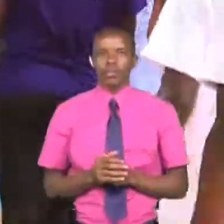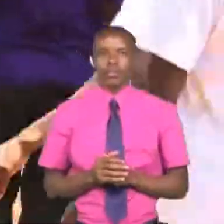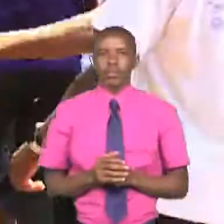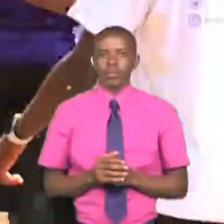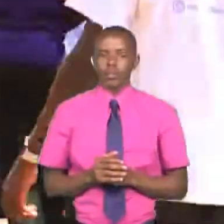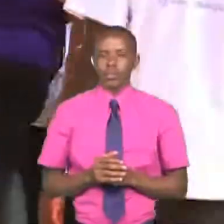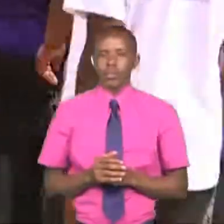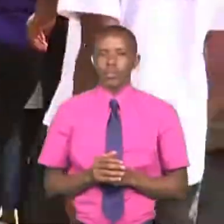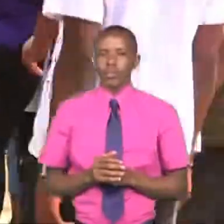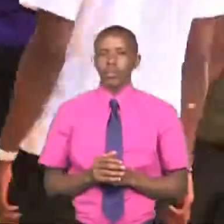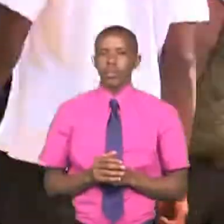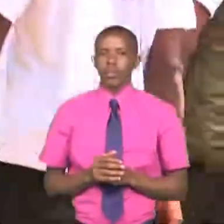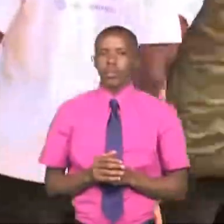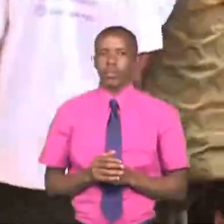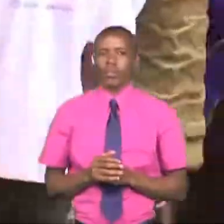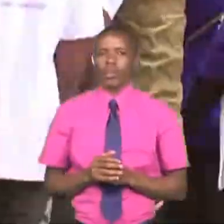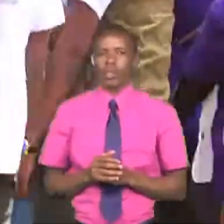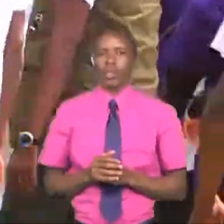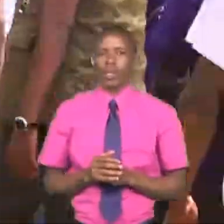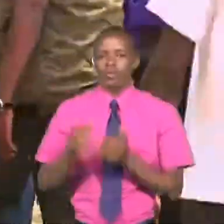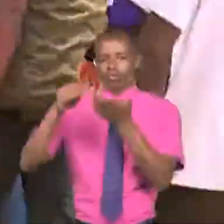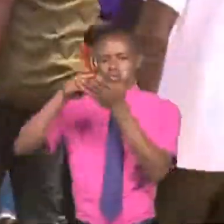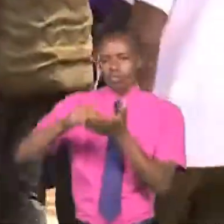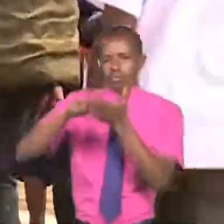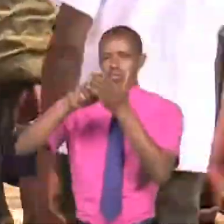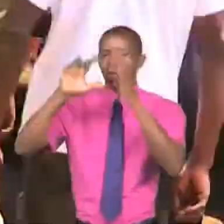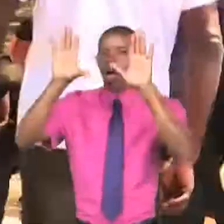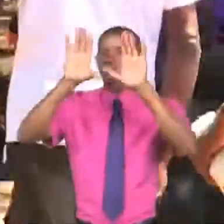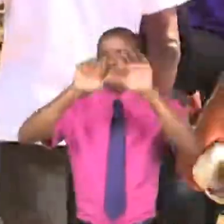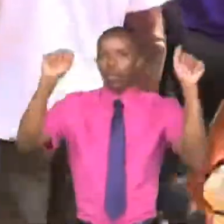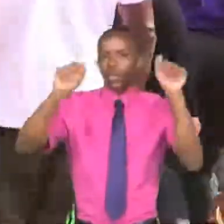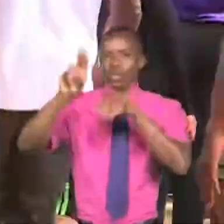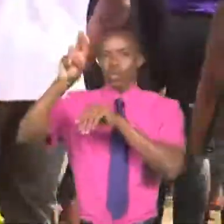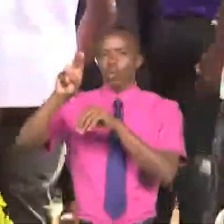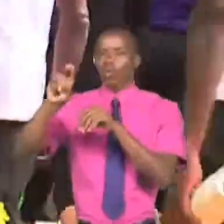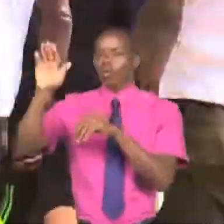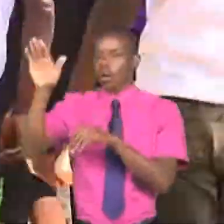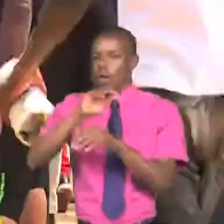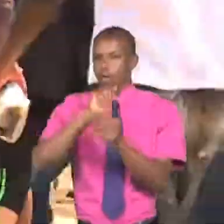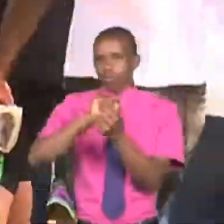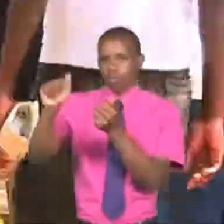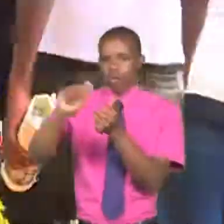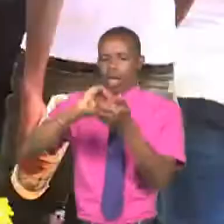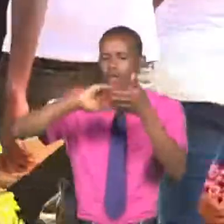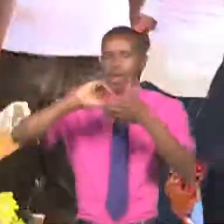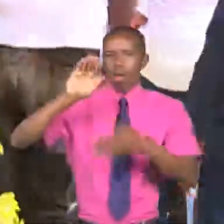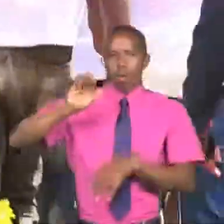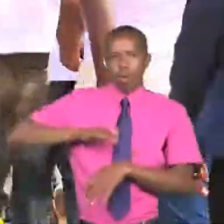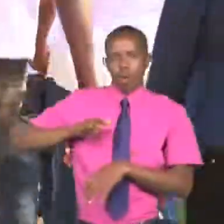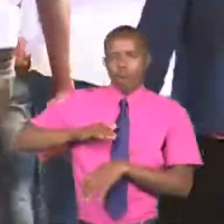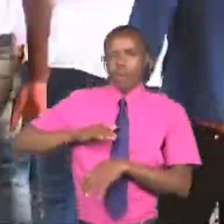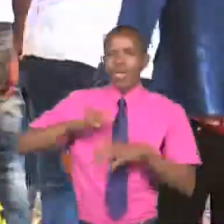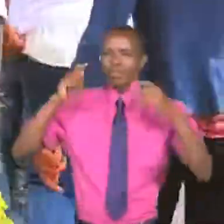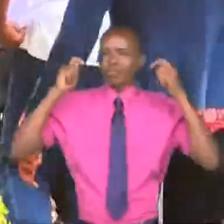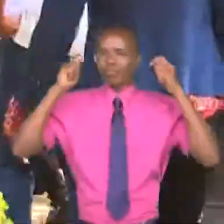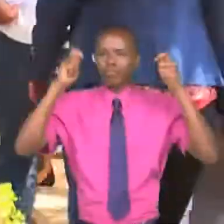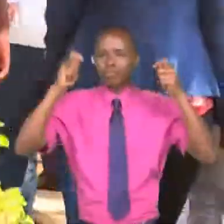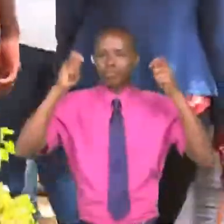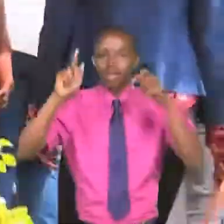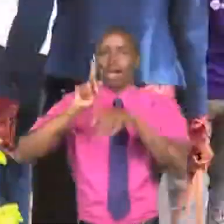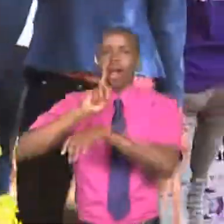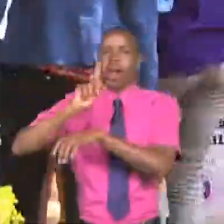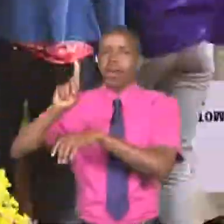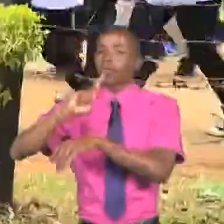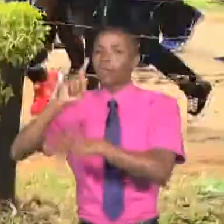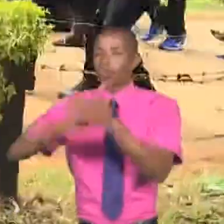And as pressure continues to mount on the President to disband Parliament, the Federation for Women Lawyers staged demonstrations in Nairobi, terming